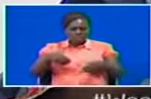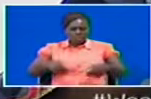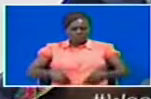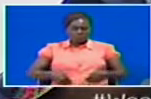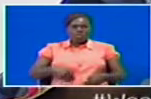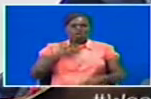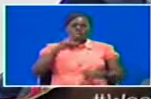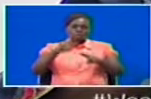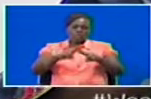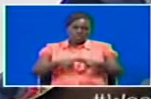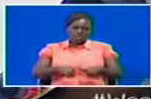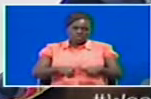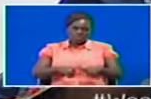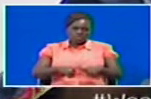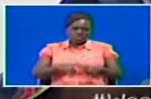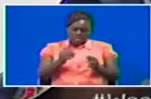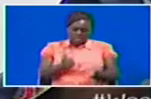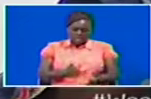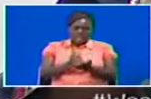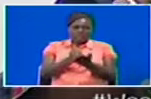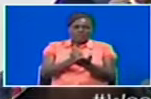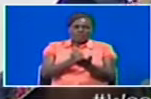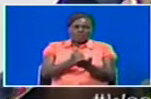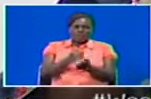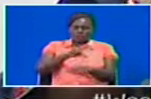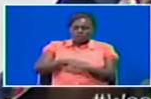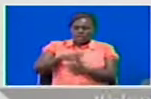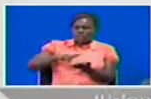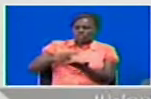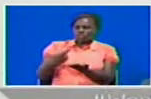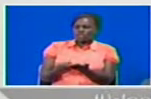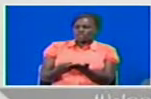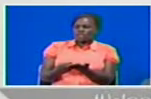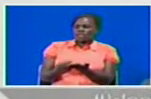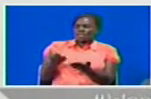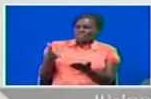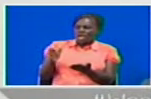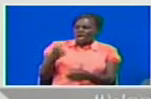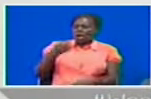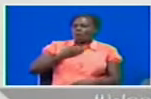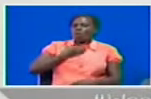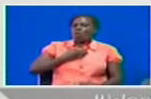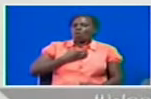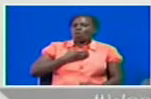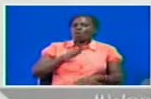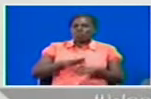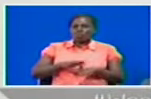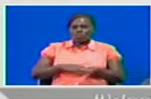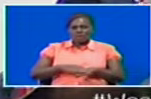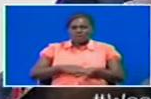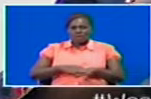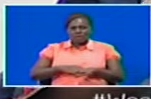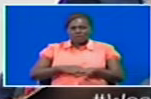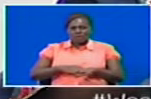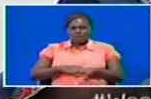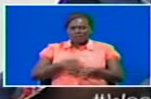want to sit down and be able to help them to get the resources which are there for their own good. So, in